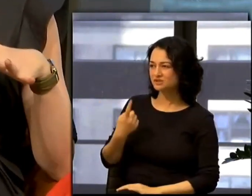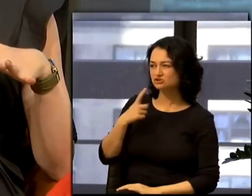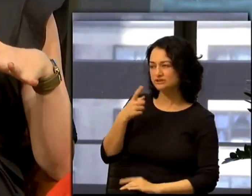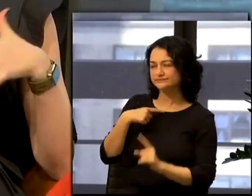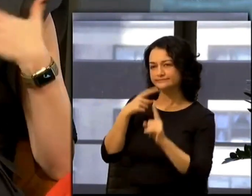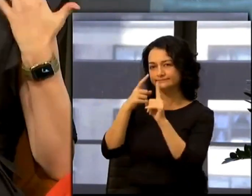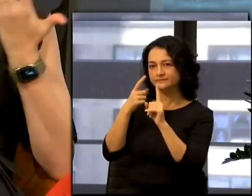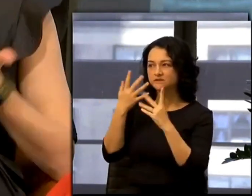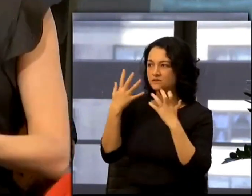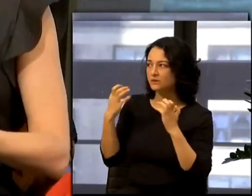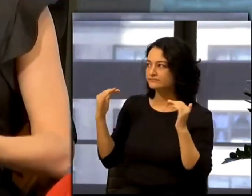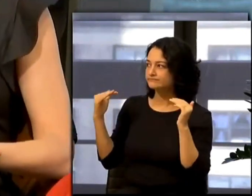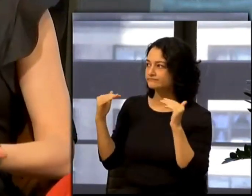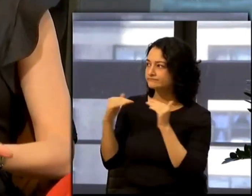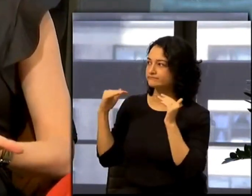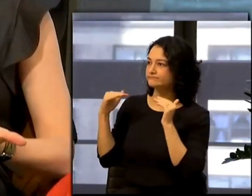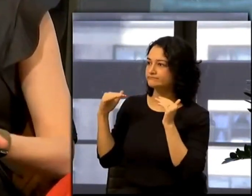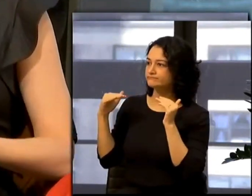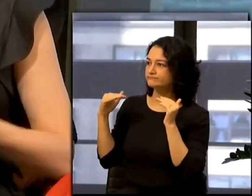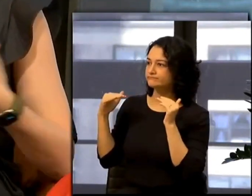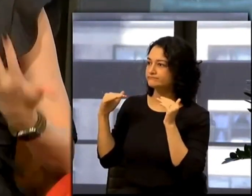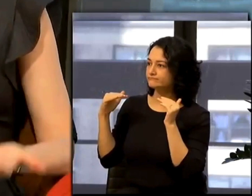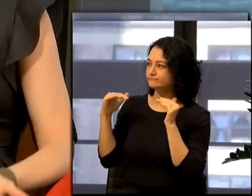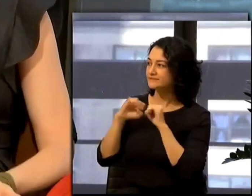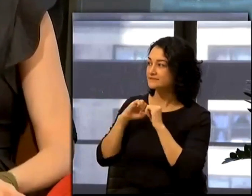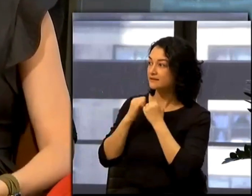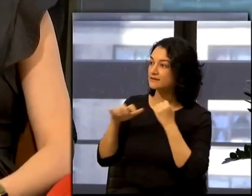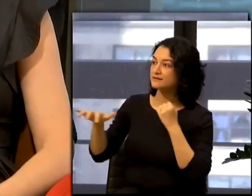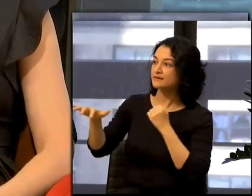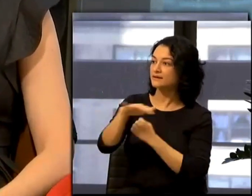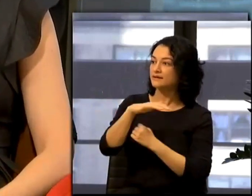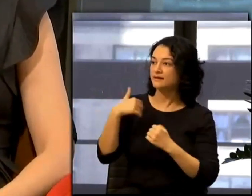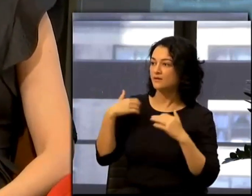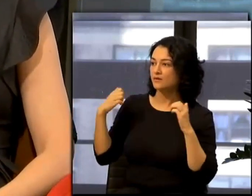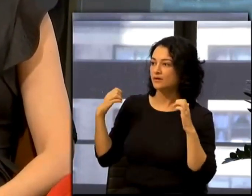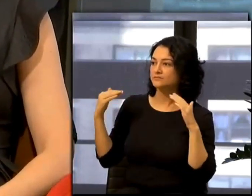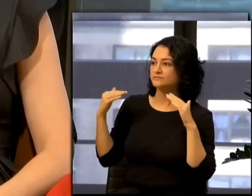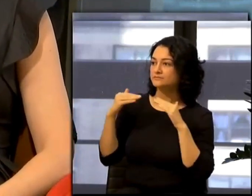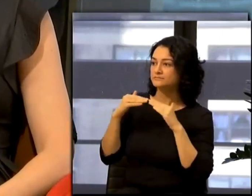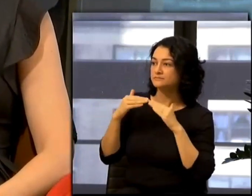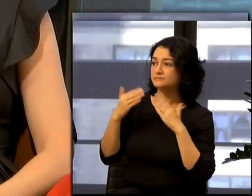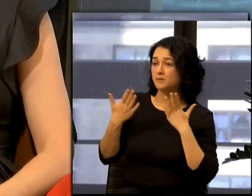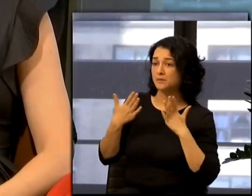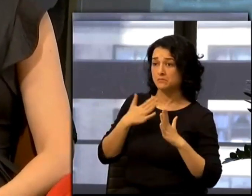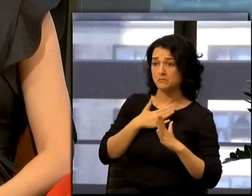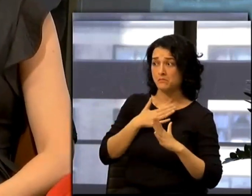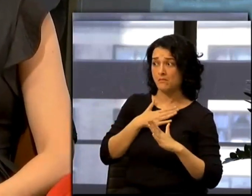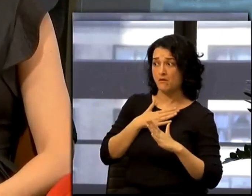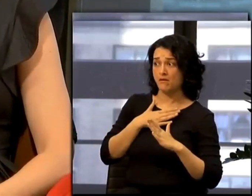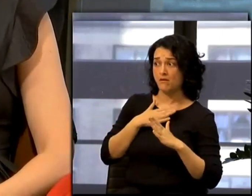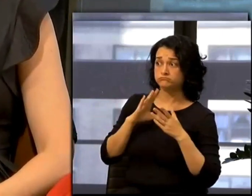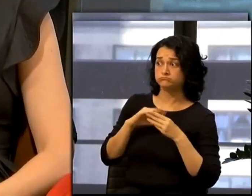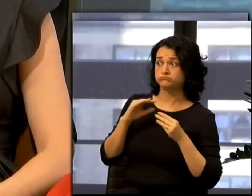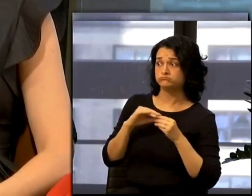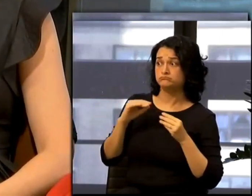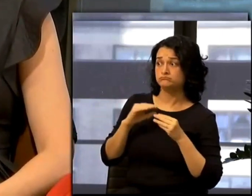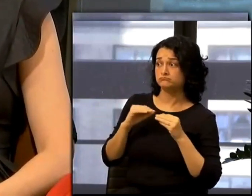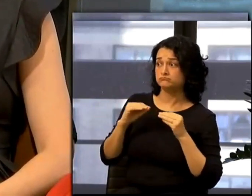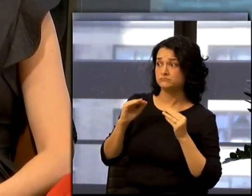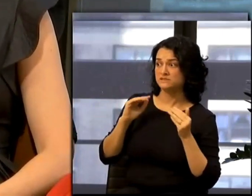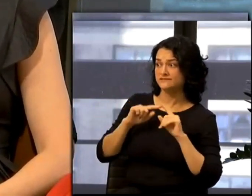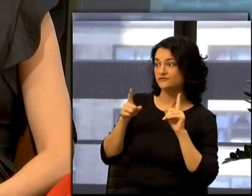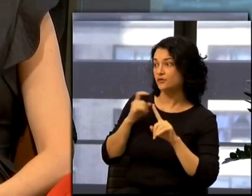on this panel because I don't only focus on aging and disability, although that is a big piece of our portfolio, but we also work on public health and healthcare. We work